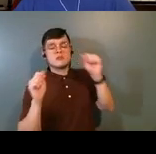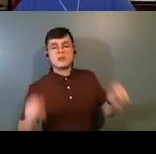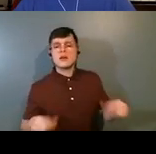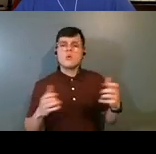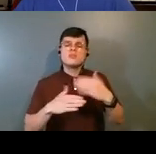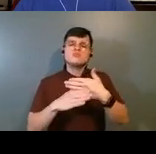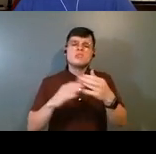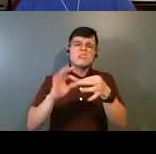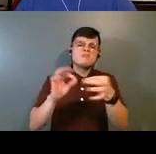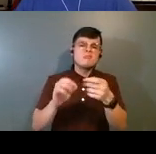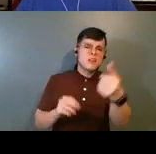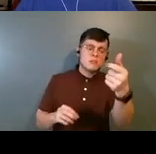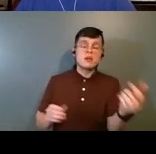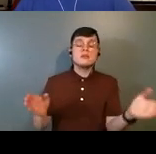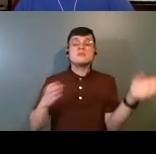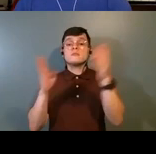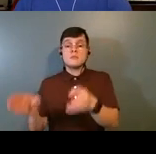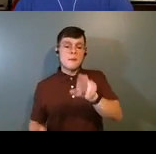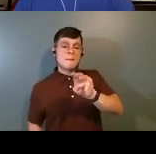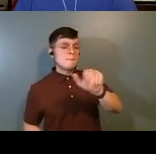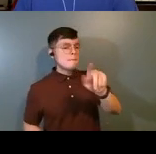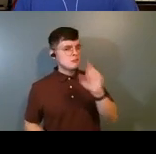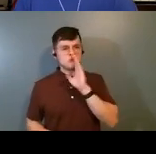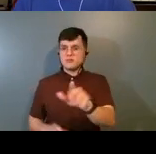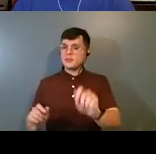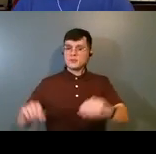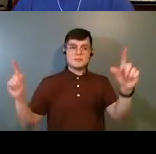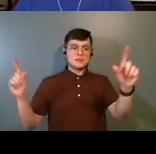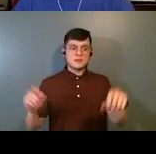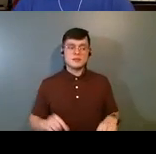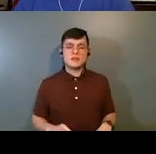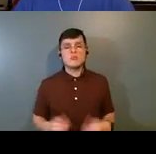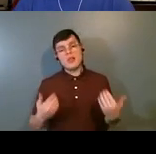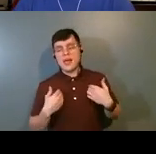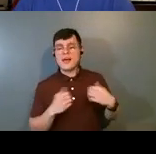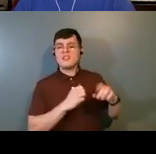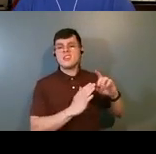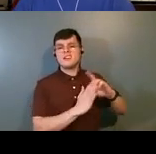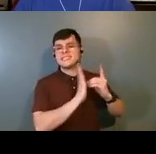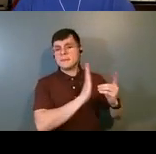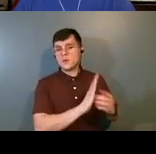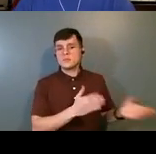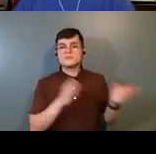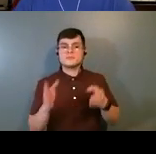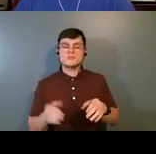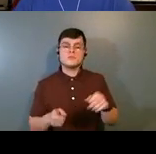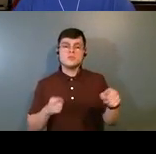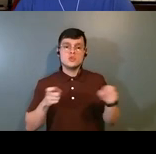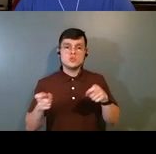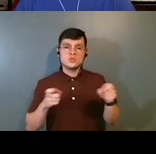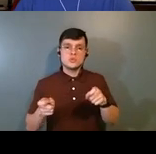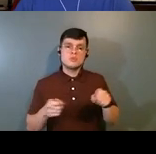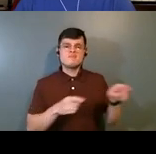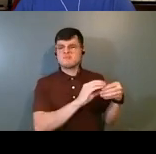Matt, we're going to go straight to your site. Well, I have the demo. Let's go. Control 2, cars demo, vertical bar, facet,